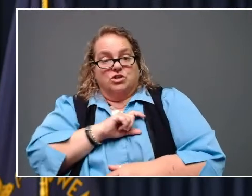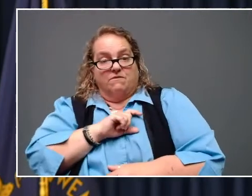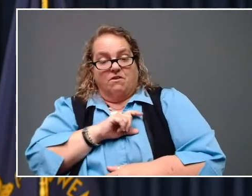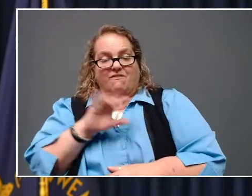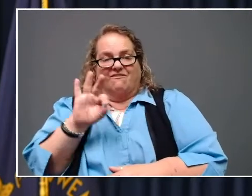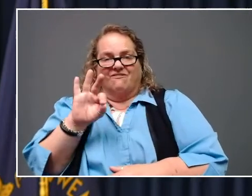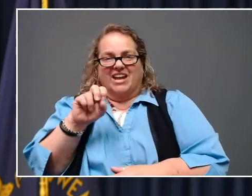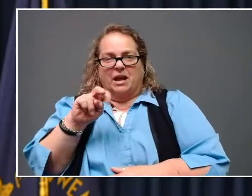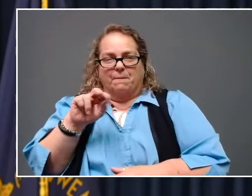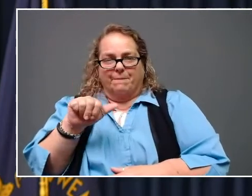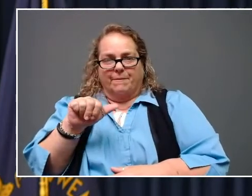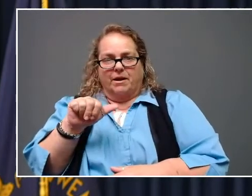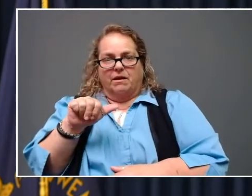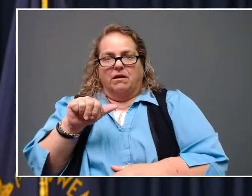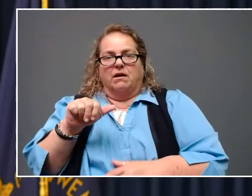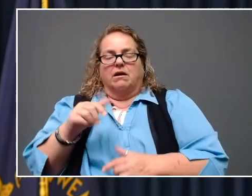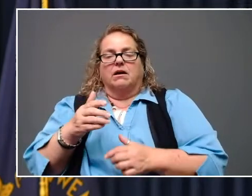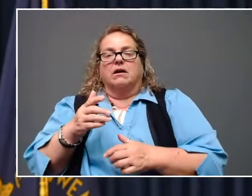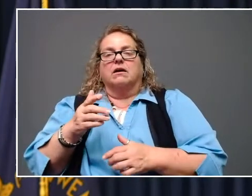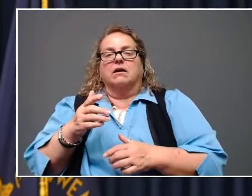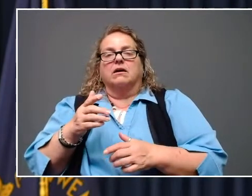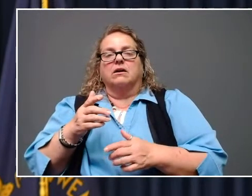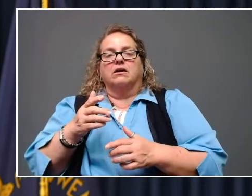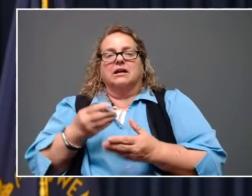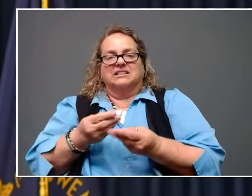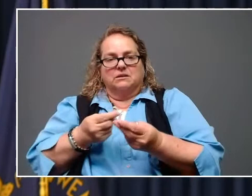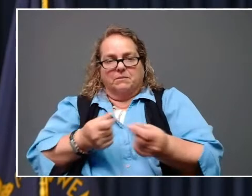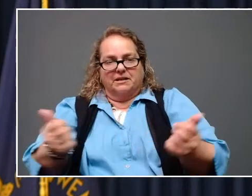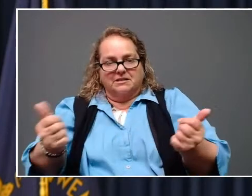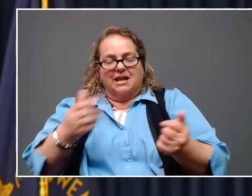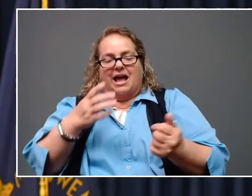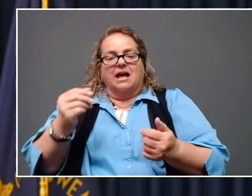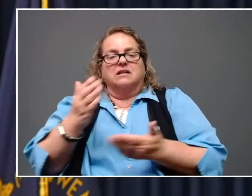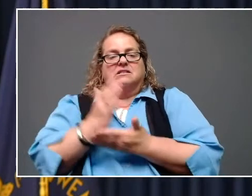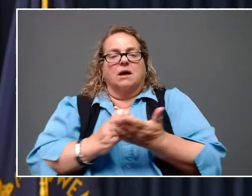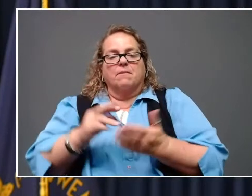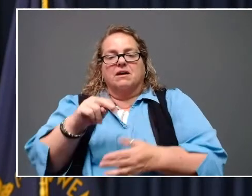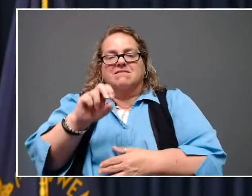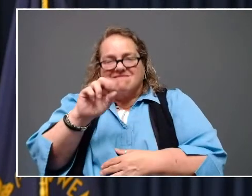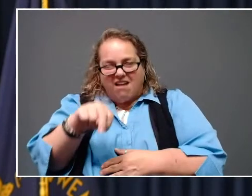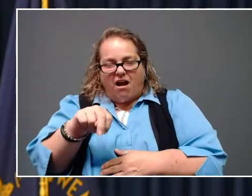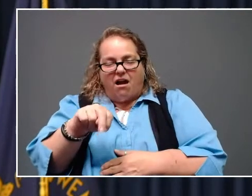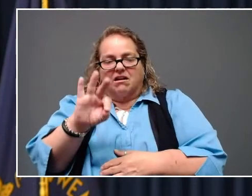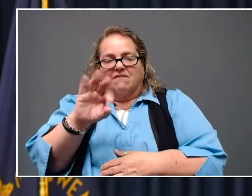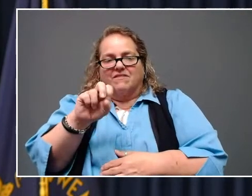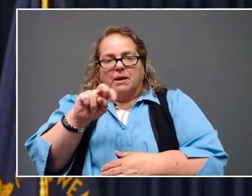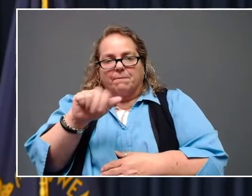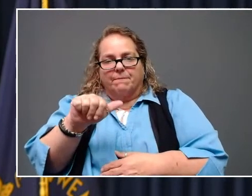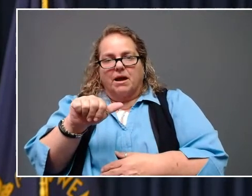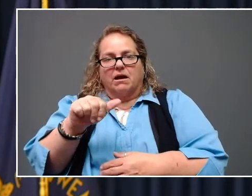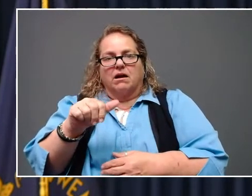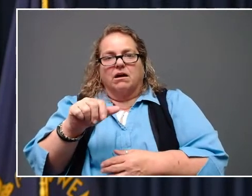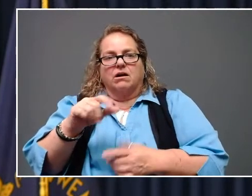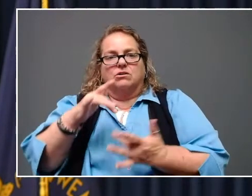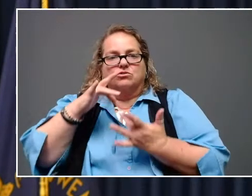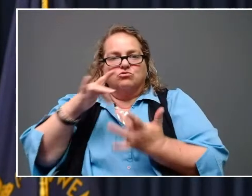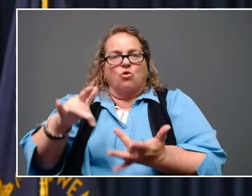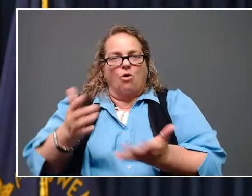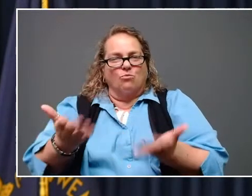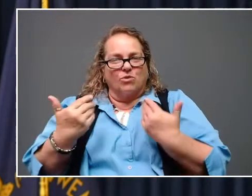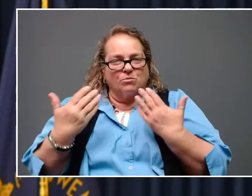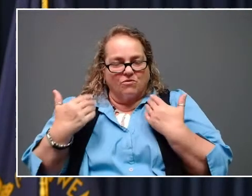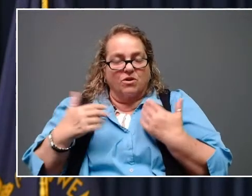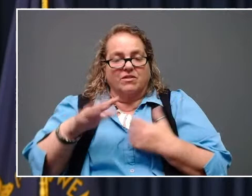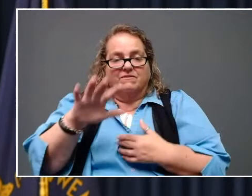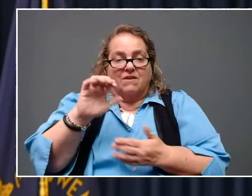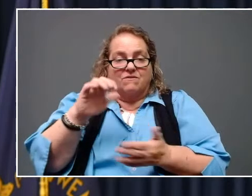and help cover the costs of some non-FEMA eligible storm debris removal. Today's awards include $500,000 to the